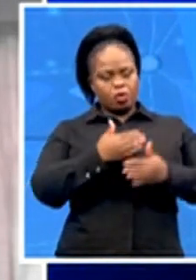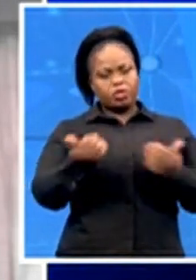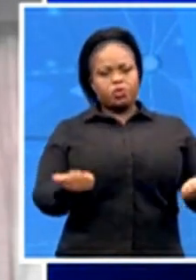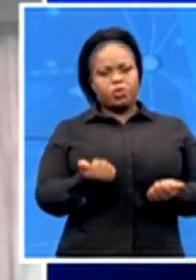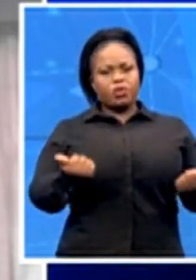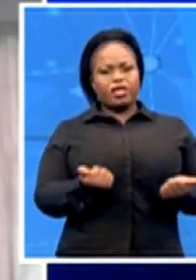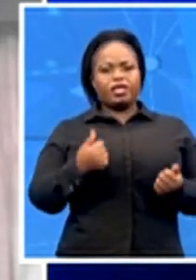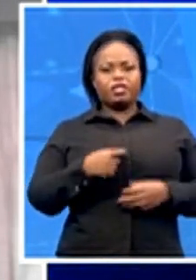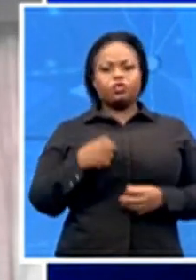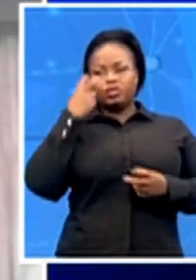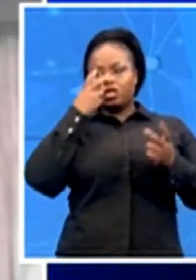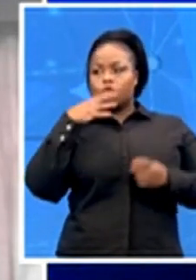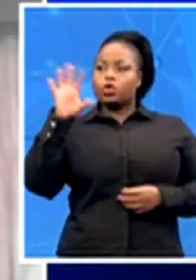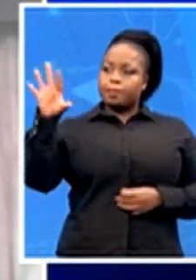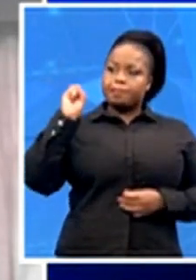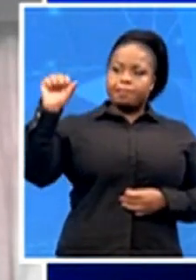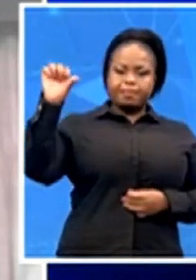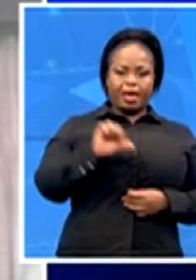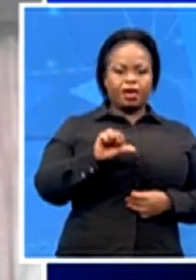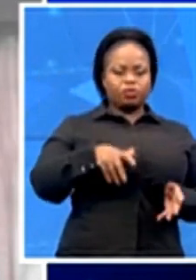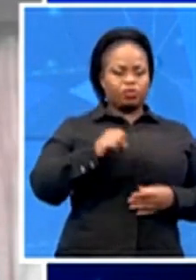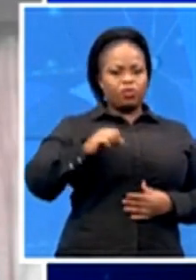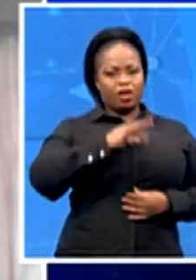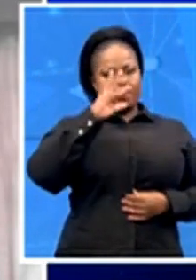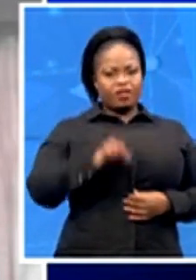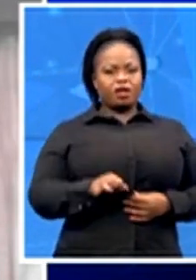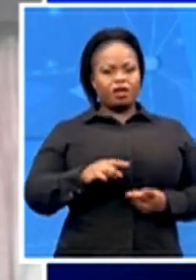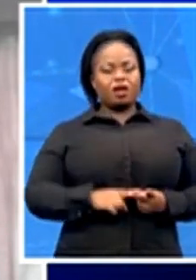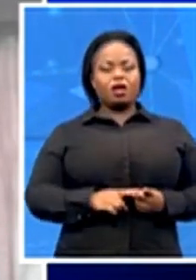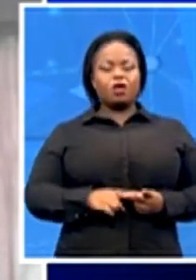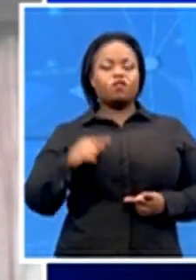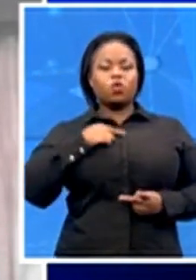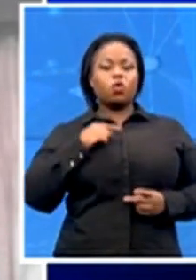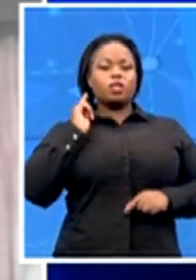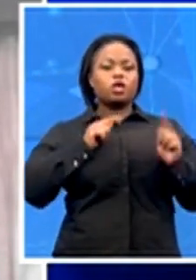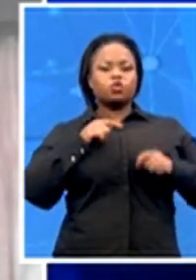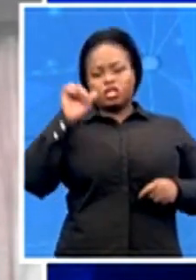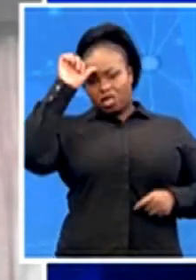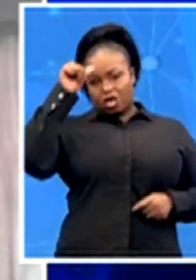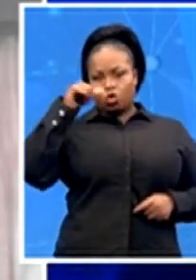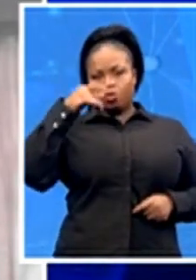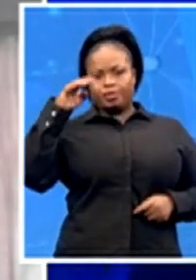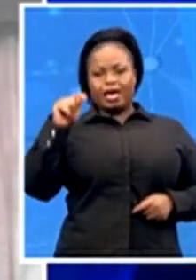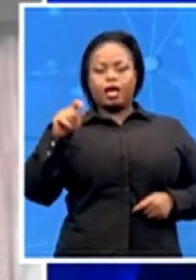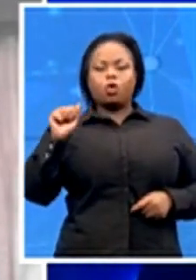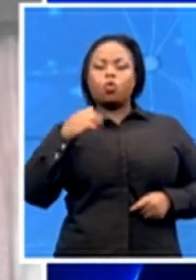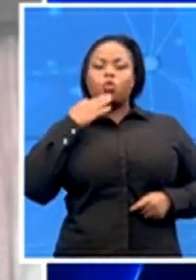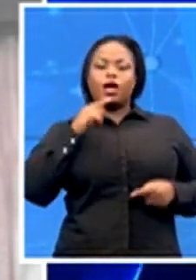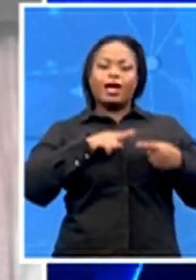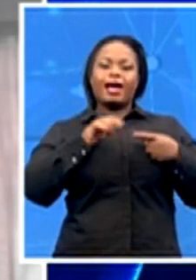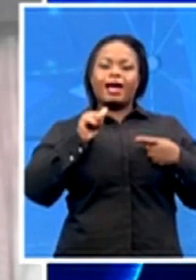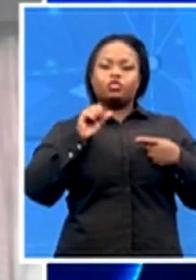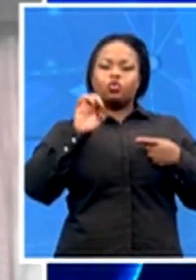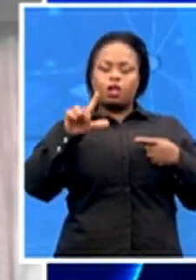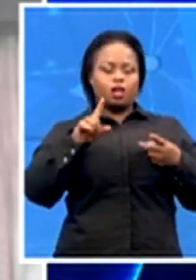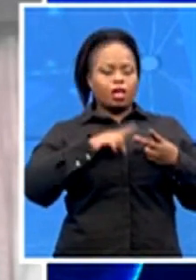the UAE as well as India for the accused, Atul Gupta, Rajesh Gupta as their wives, and several other business associates, we're